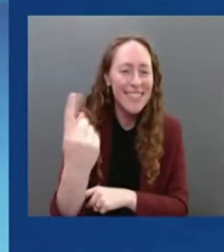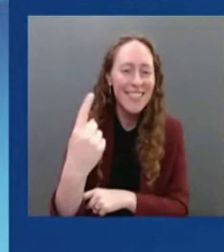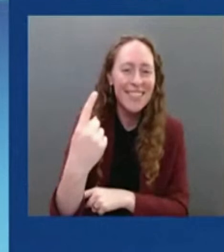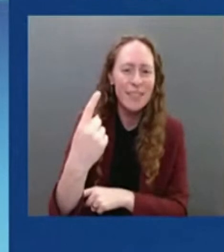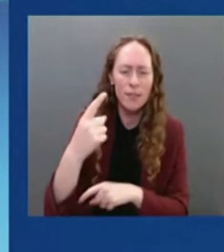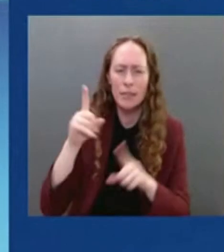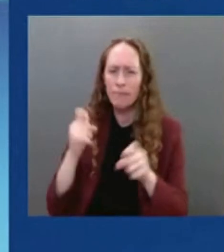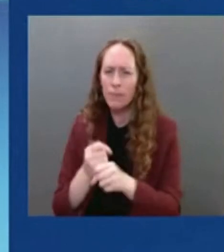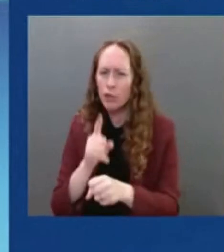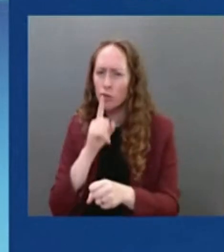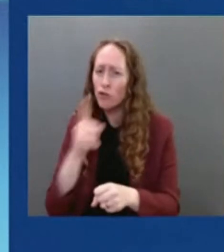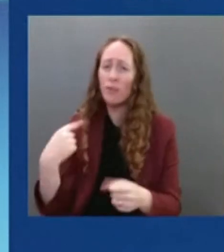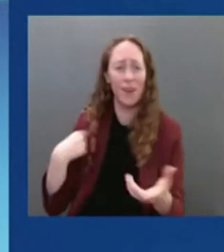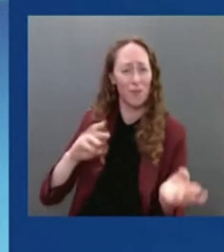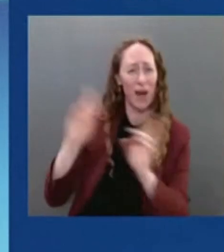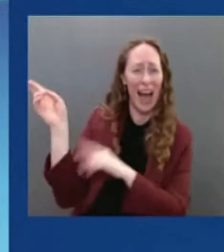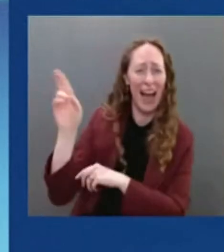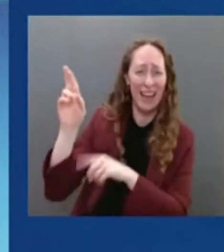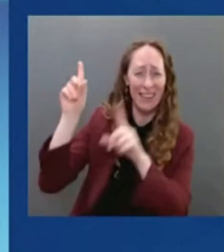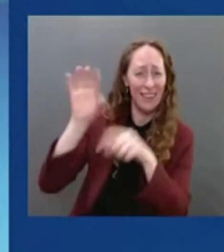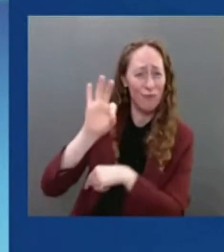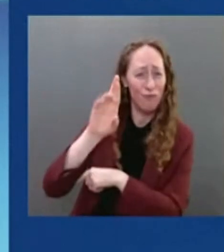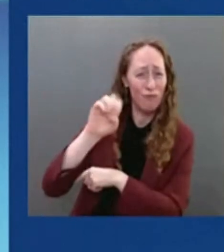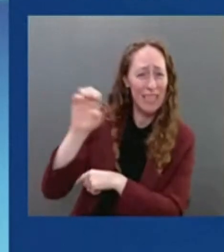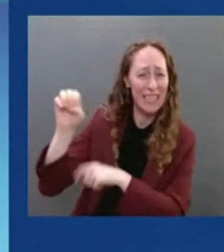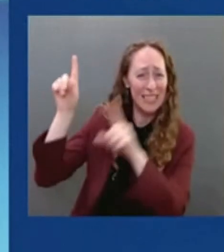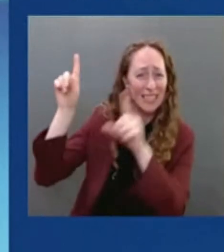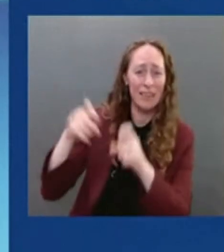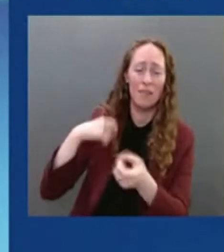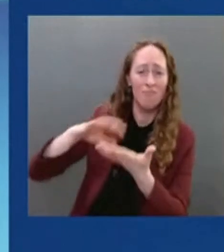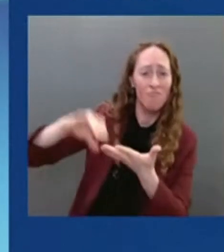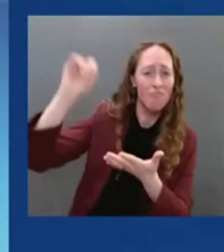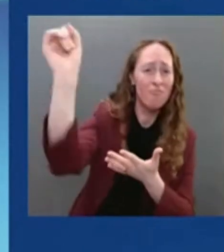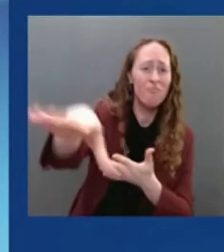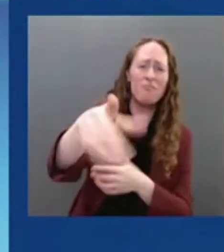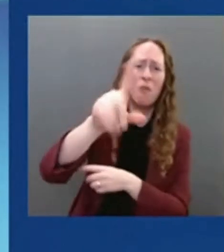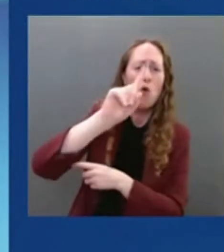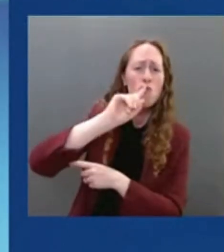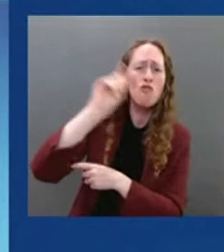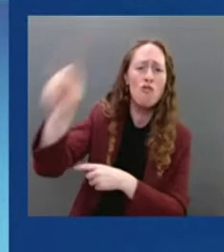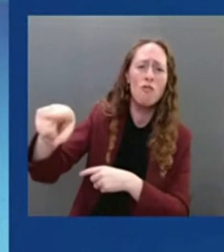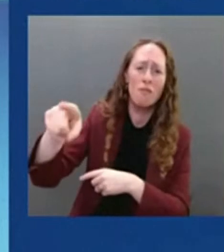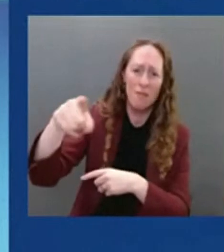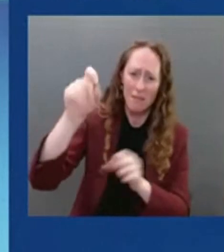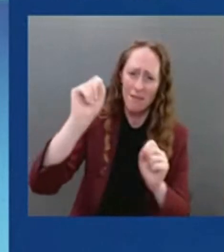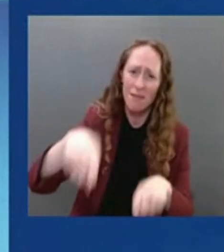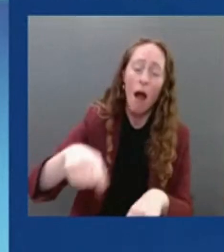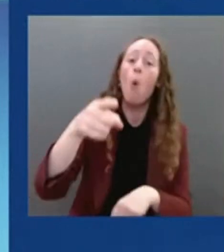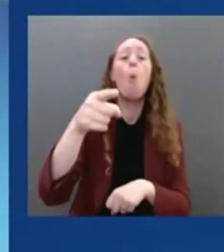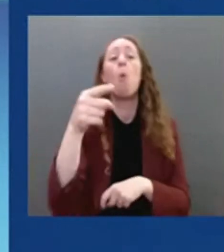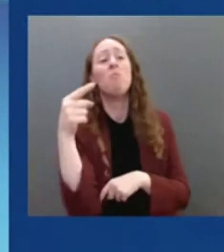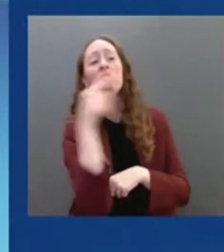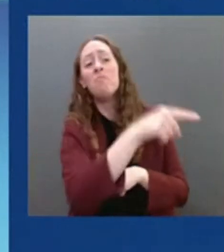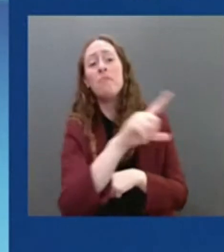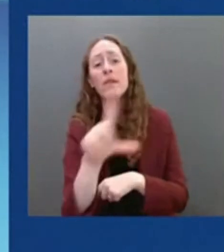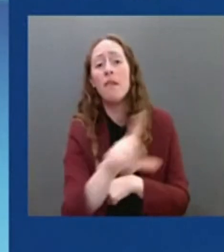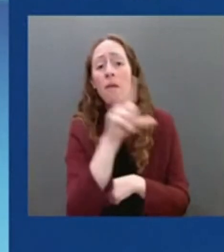through covidtest.gov. Testing not only helps you identify whether you're infected, but it helps prevent